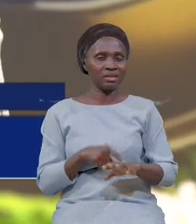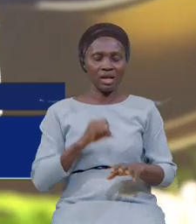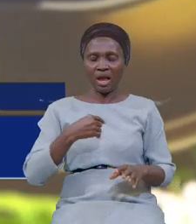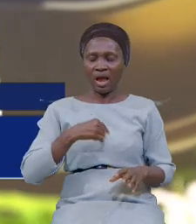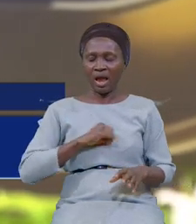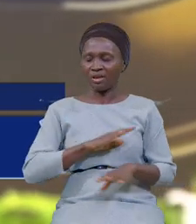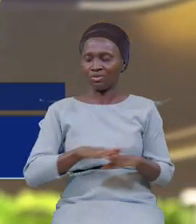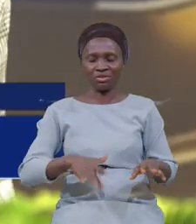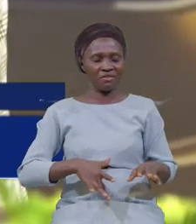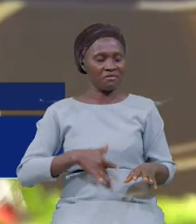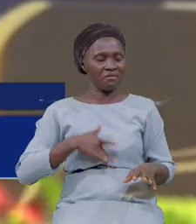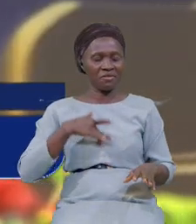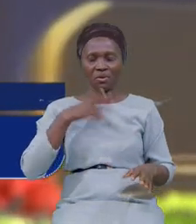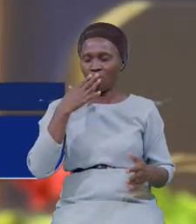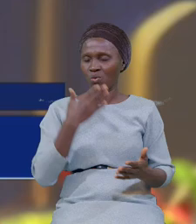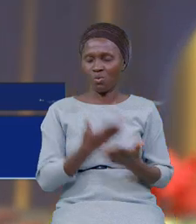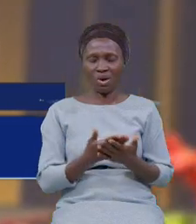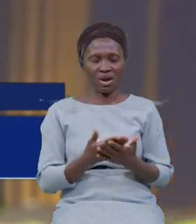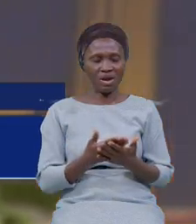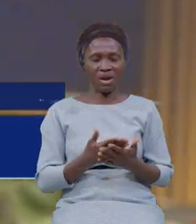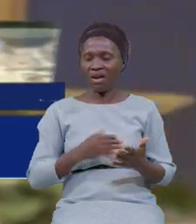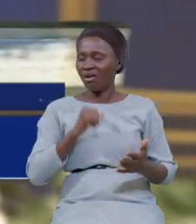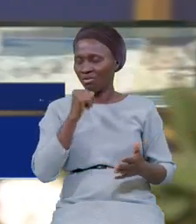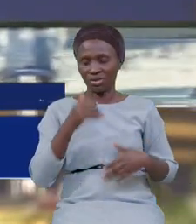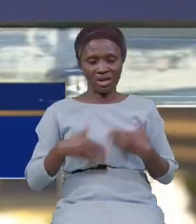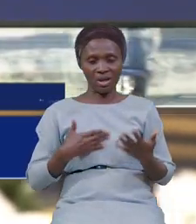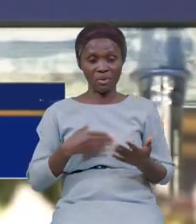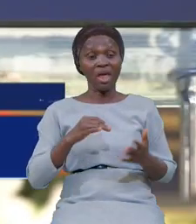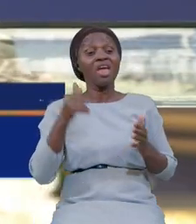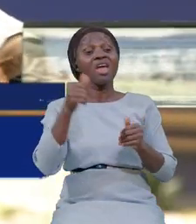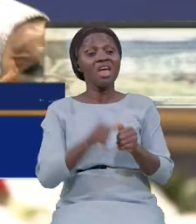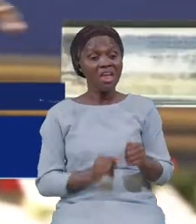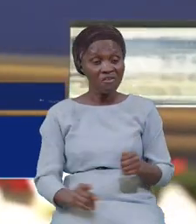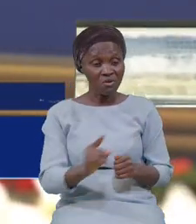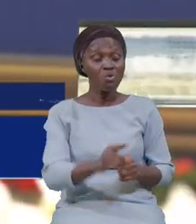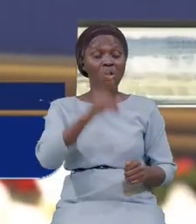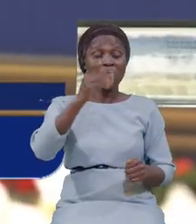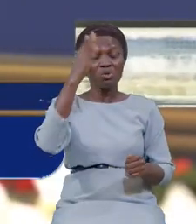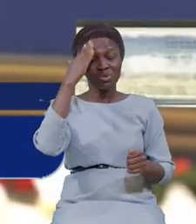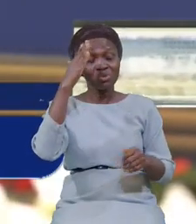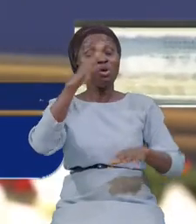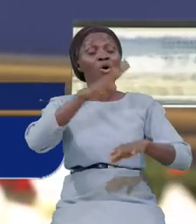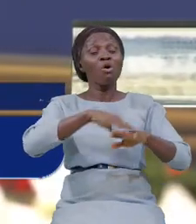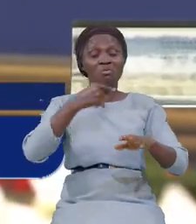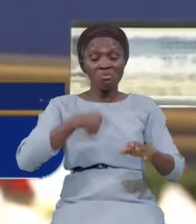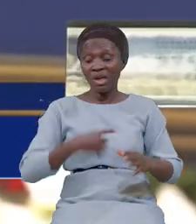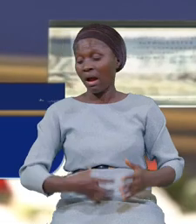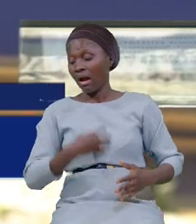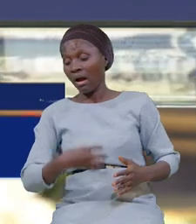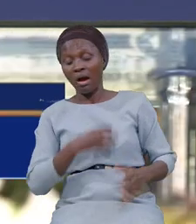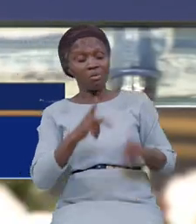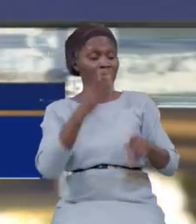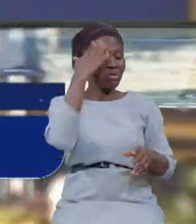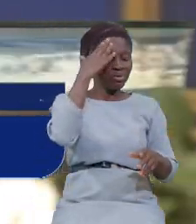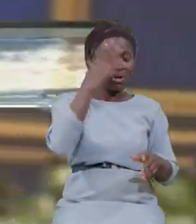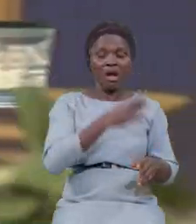media, we take our emotion, we don't like this, we don't like this, and we blow it up. And by the time